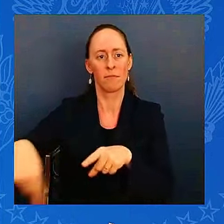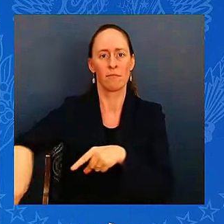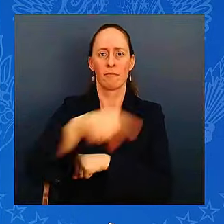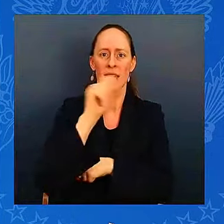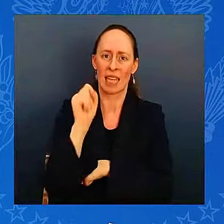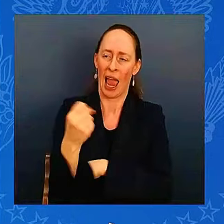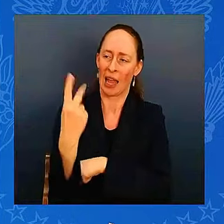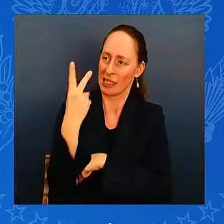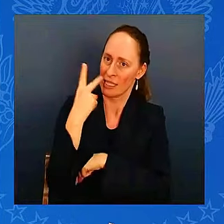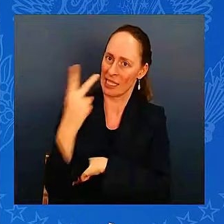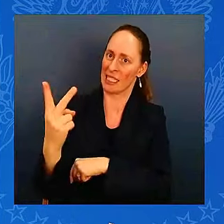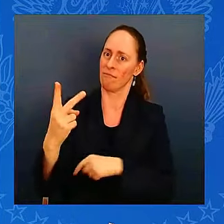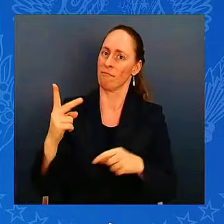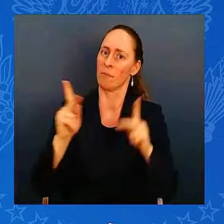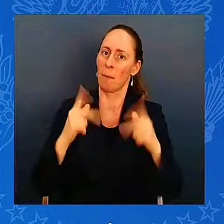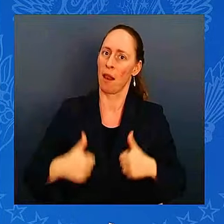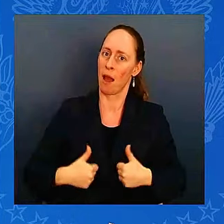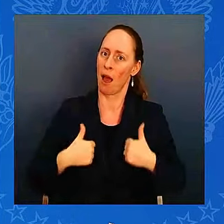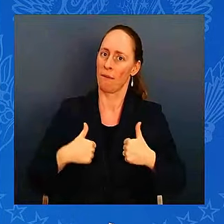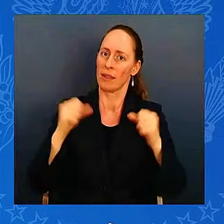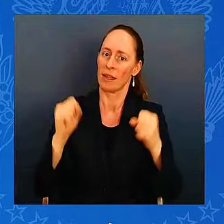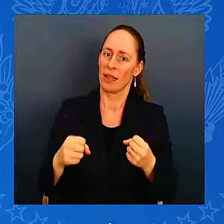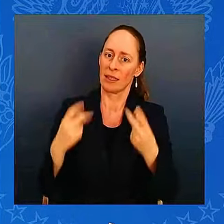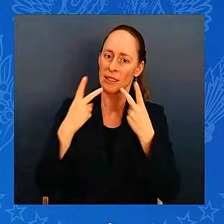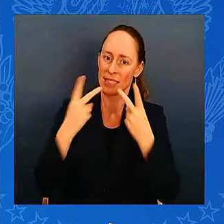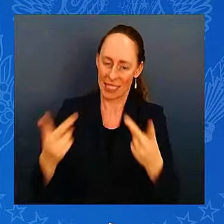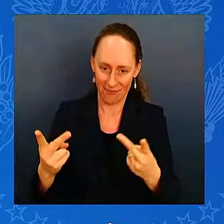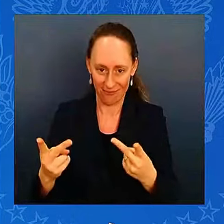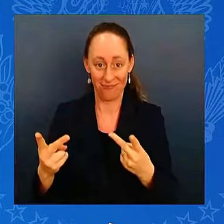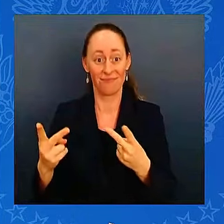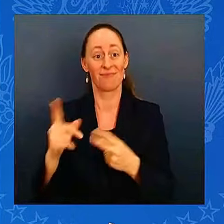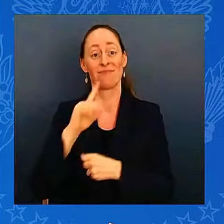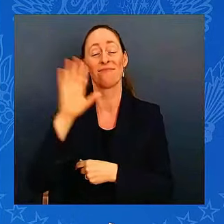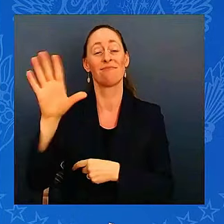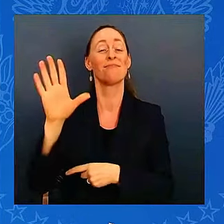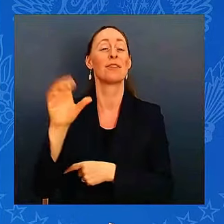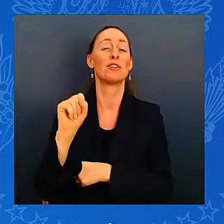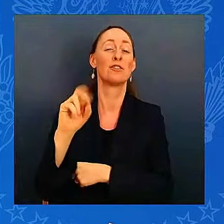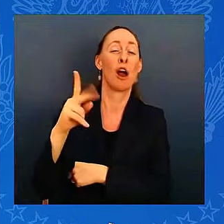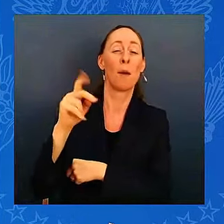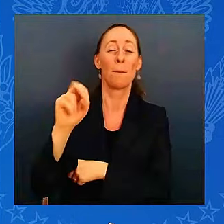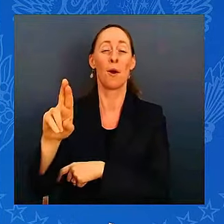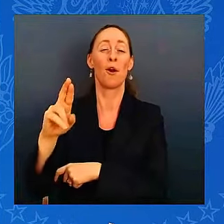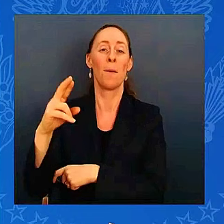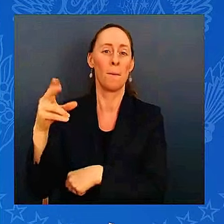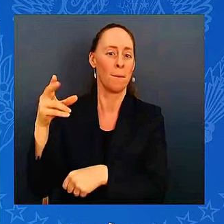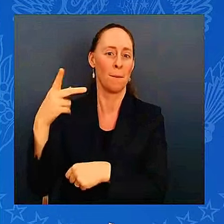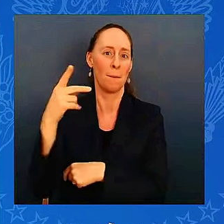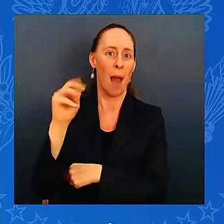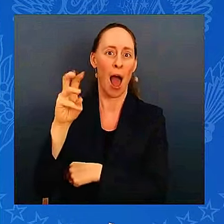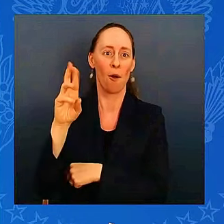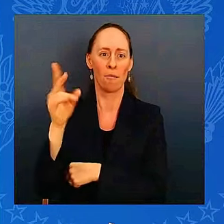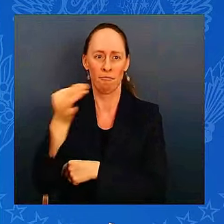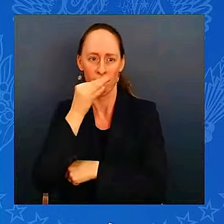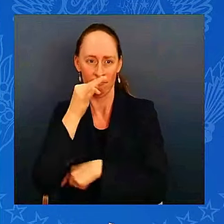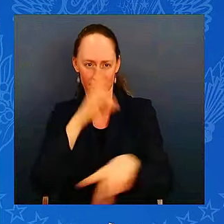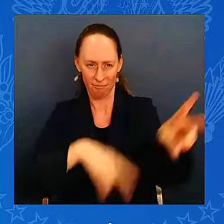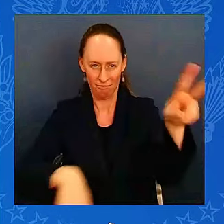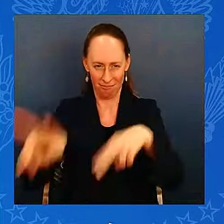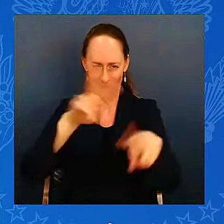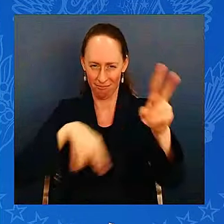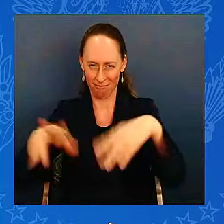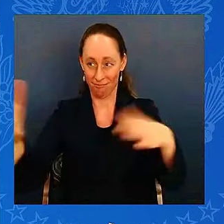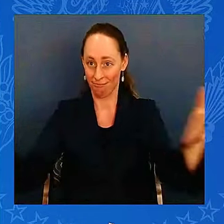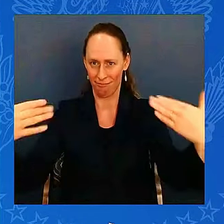bringing people together from different sectors and different fields to solve some of the world's biggest problems. And